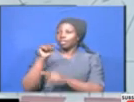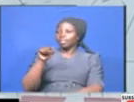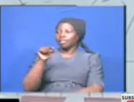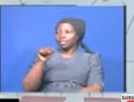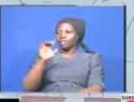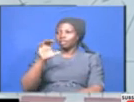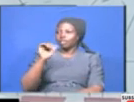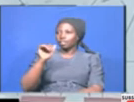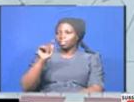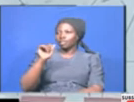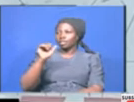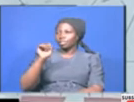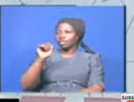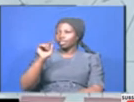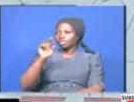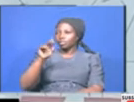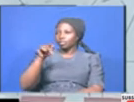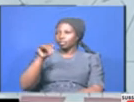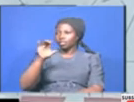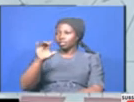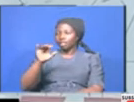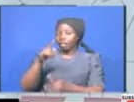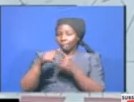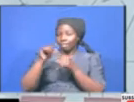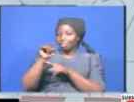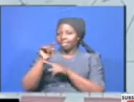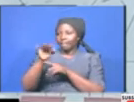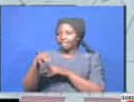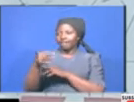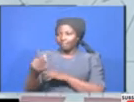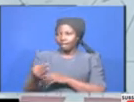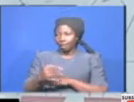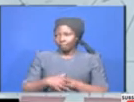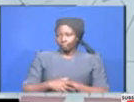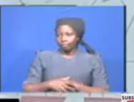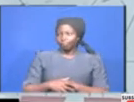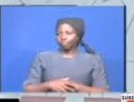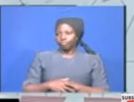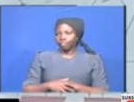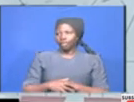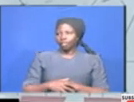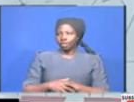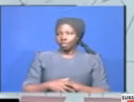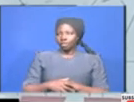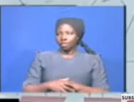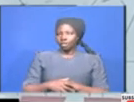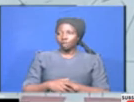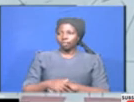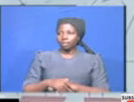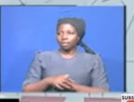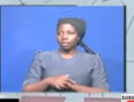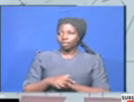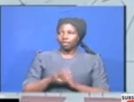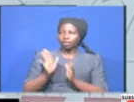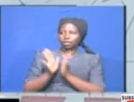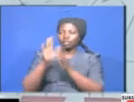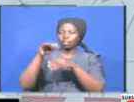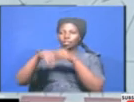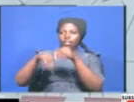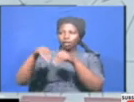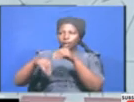that notwithstanding, it's still a failure because bearing in mind what general elections mean to this country, it